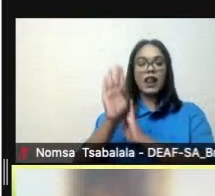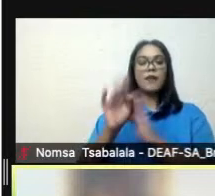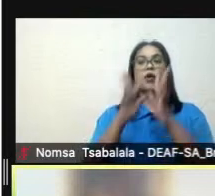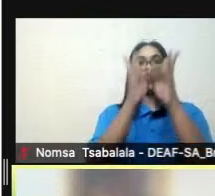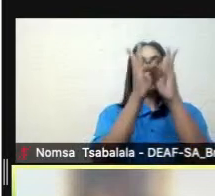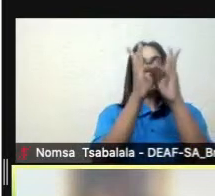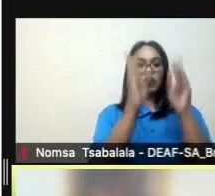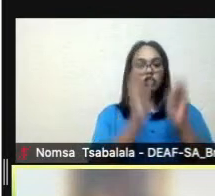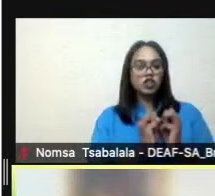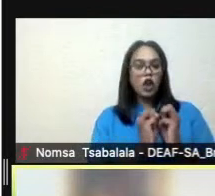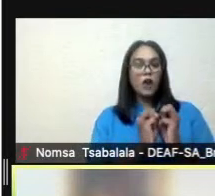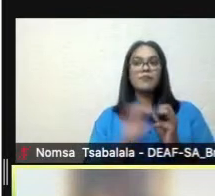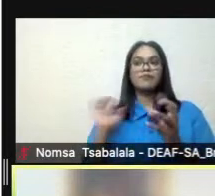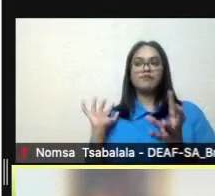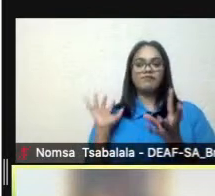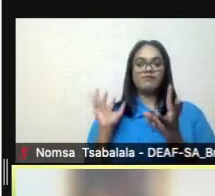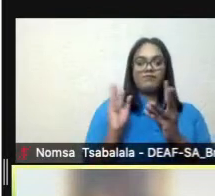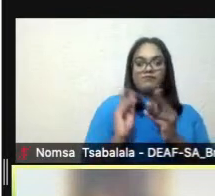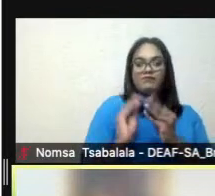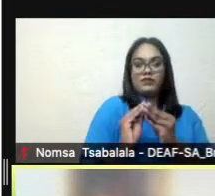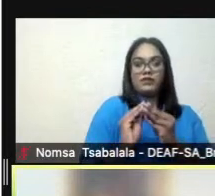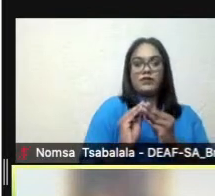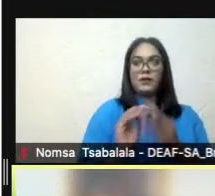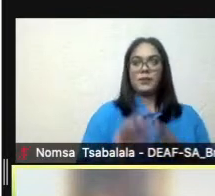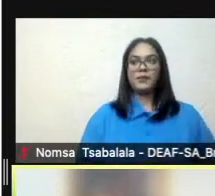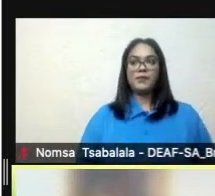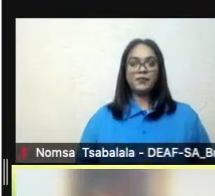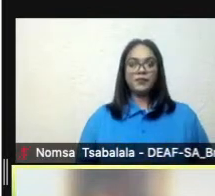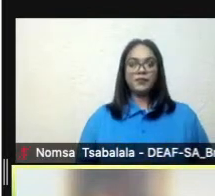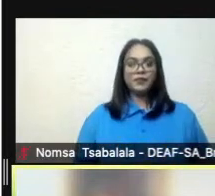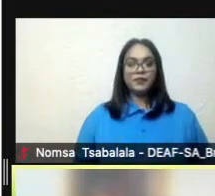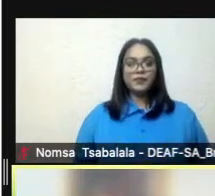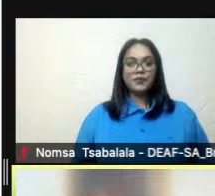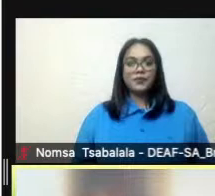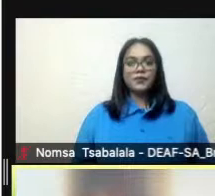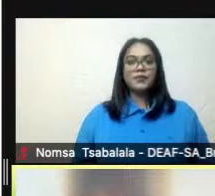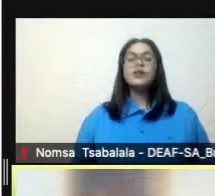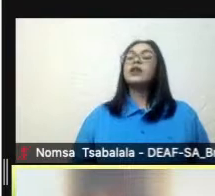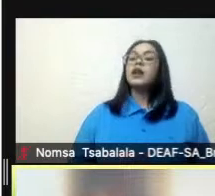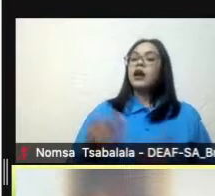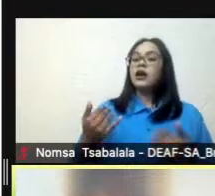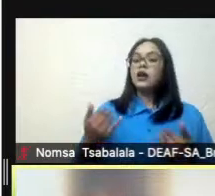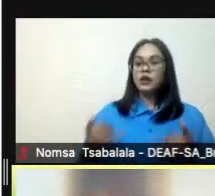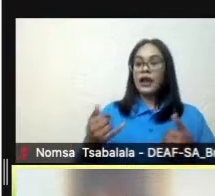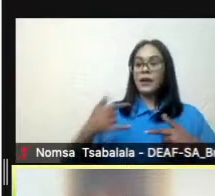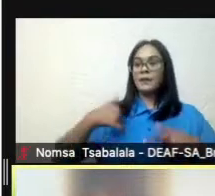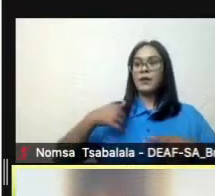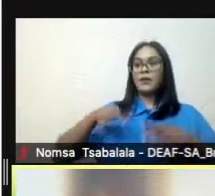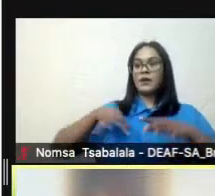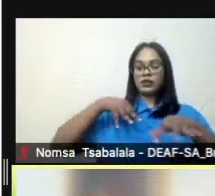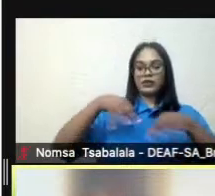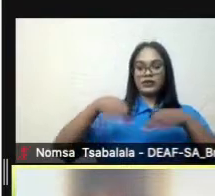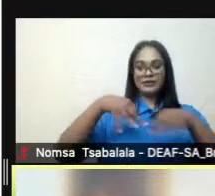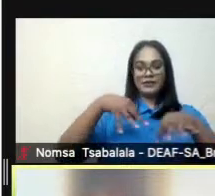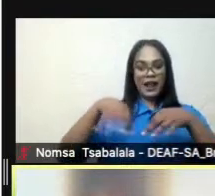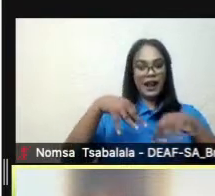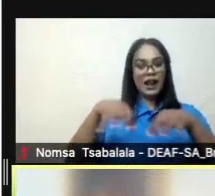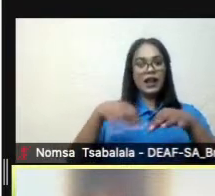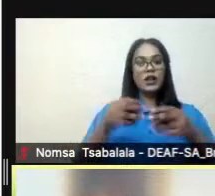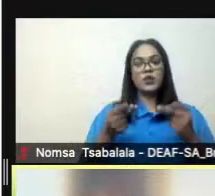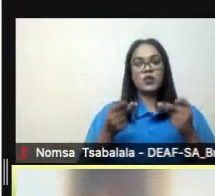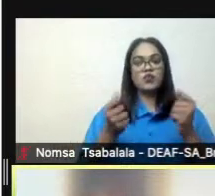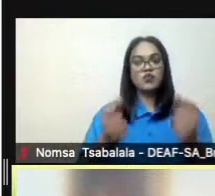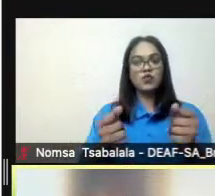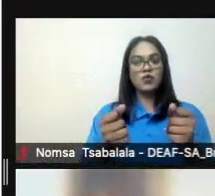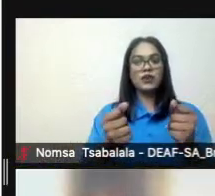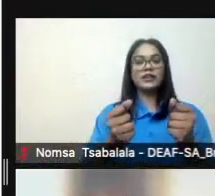our eyes on the ball in this area. I want to take you through quickly the key pillars that we used when we were